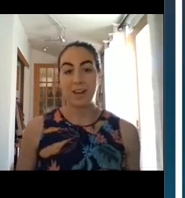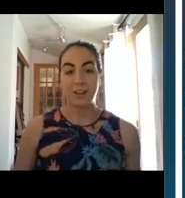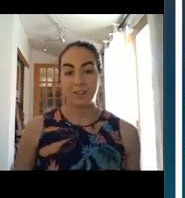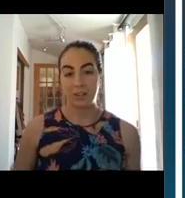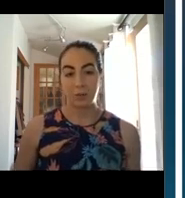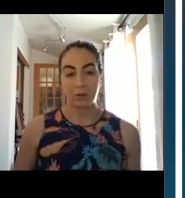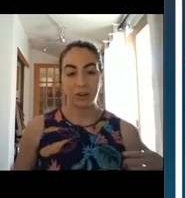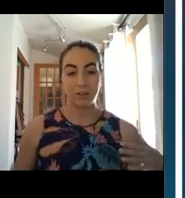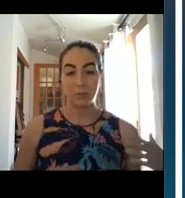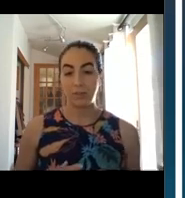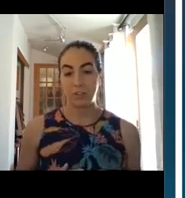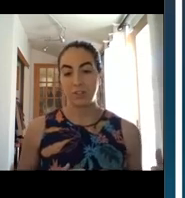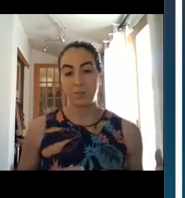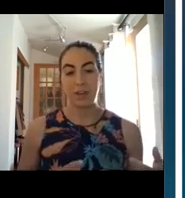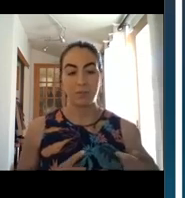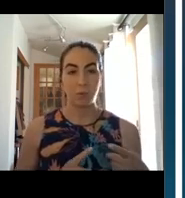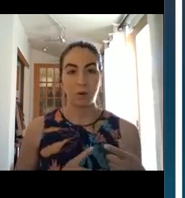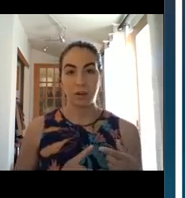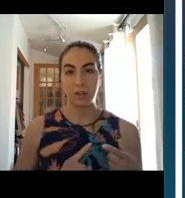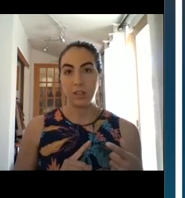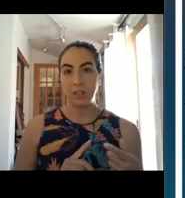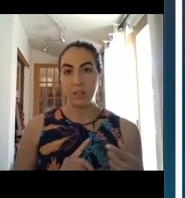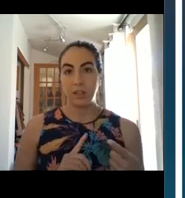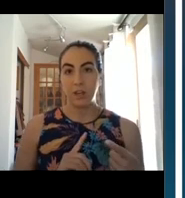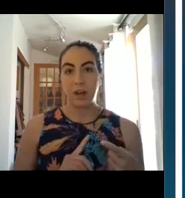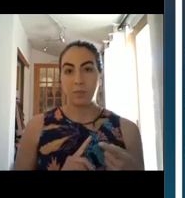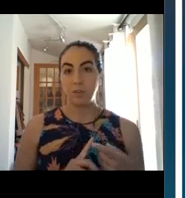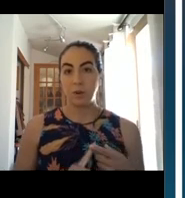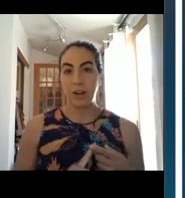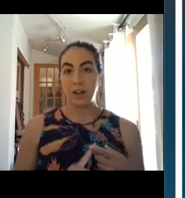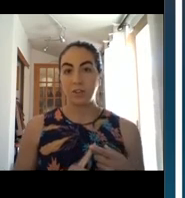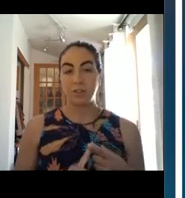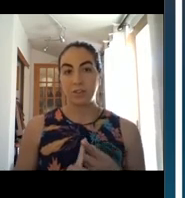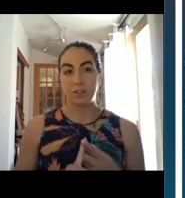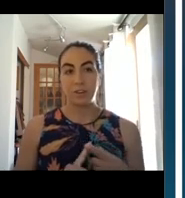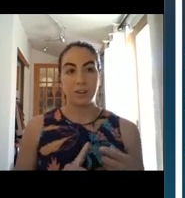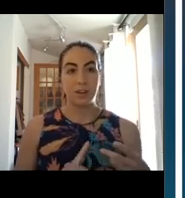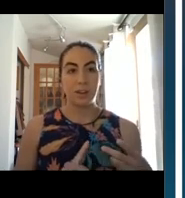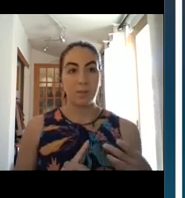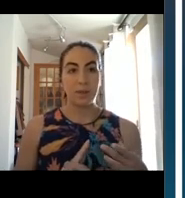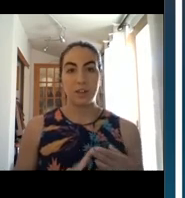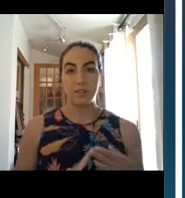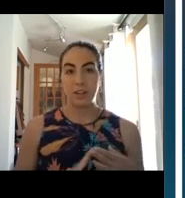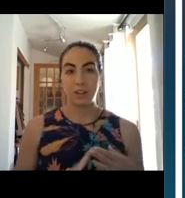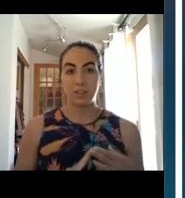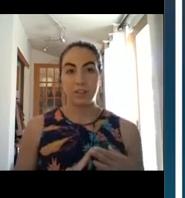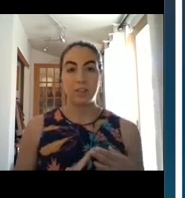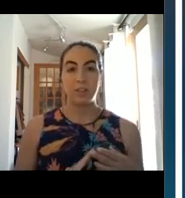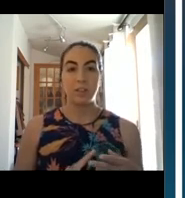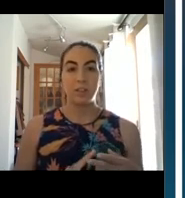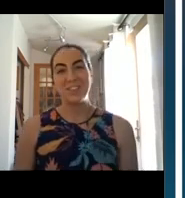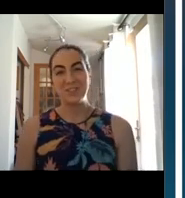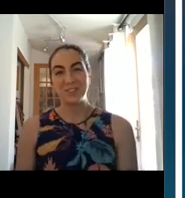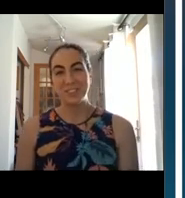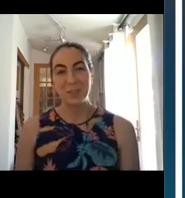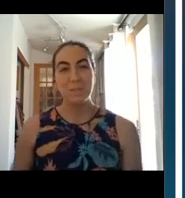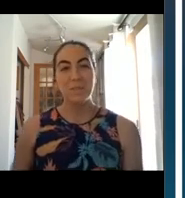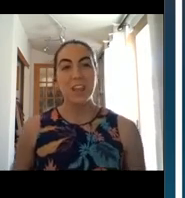also expect that there were provisions made for door handles, elevators.